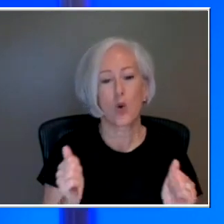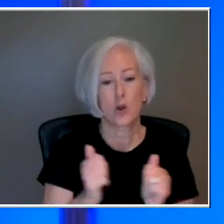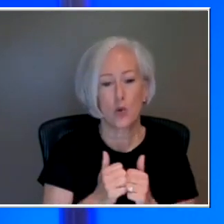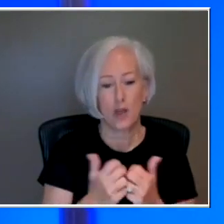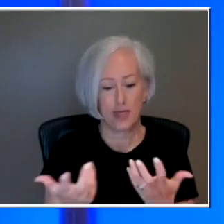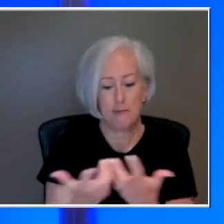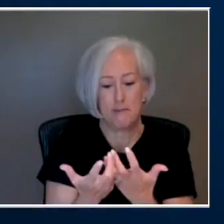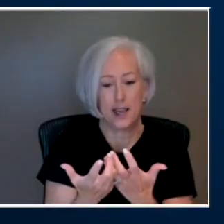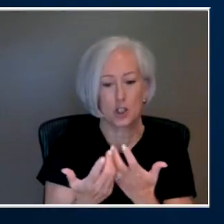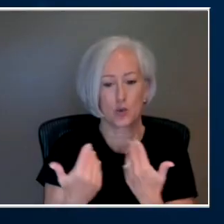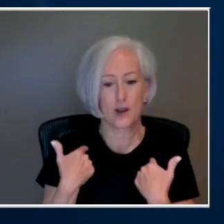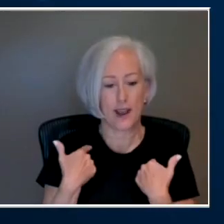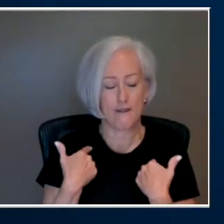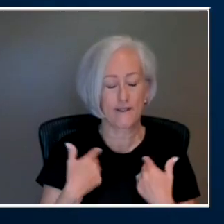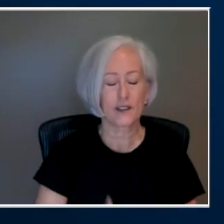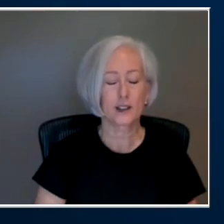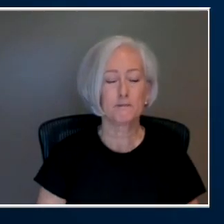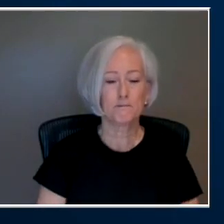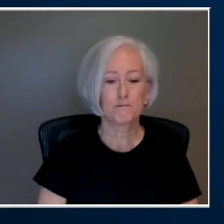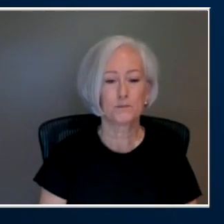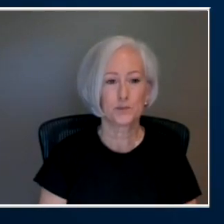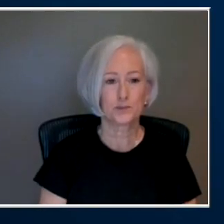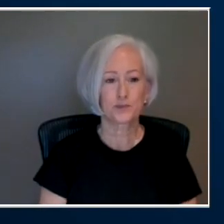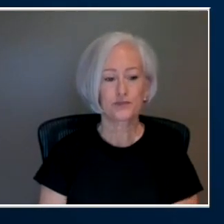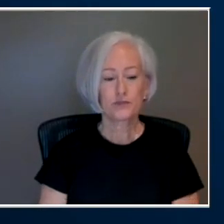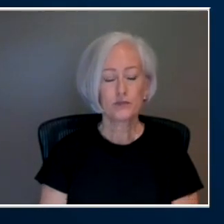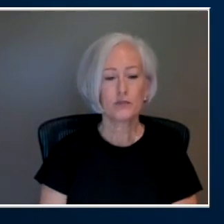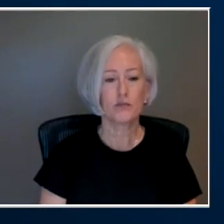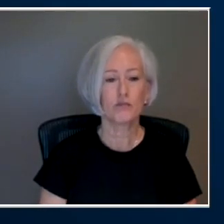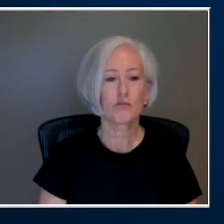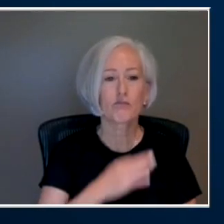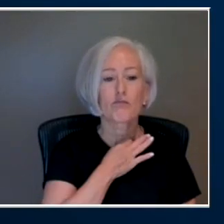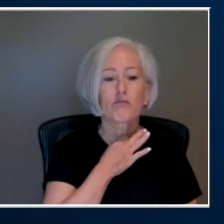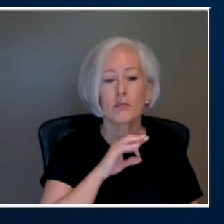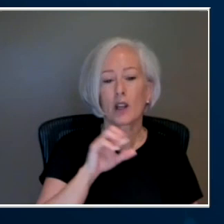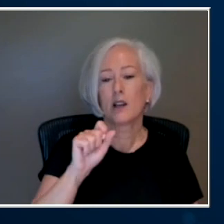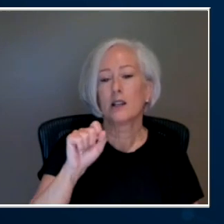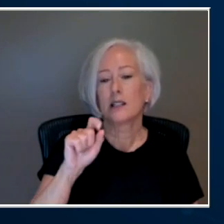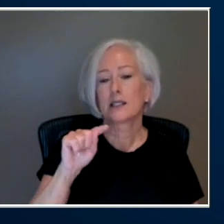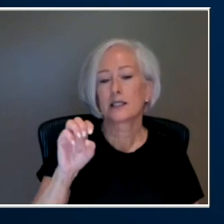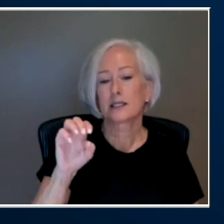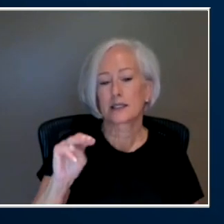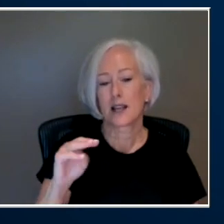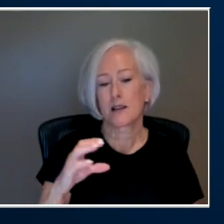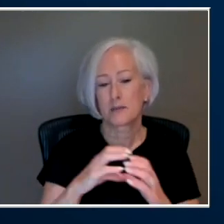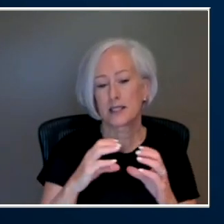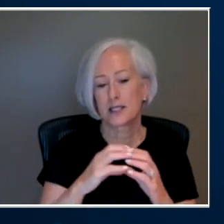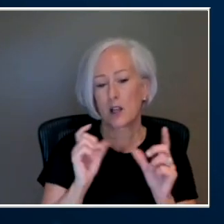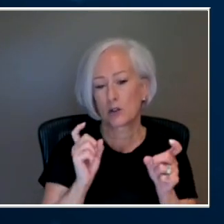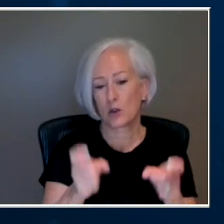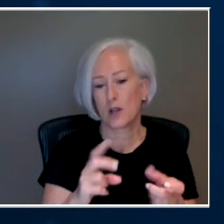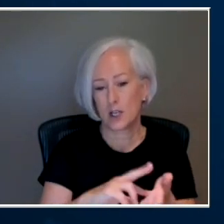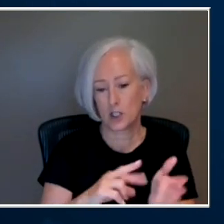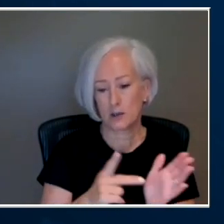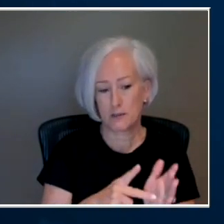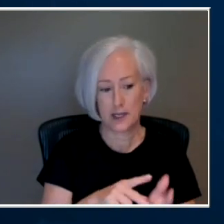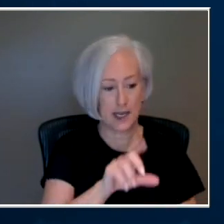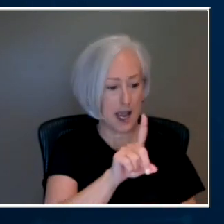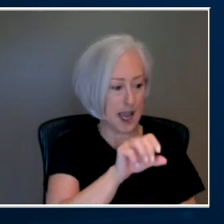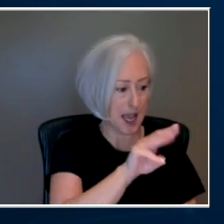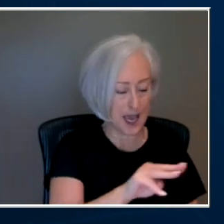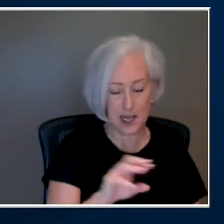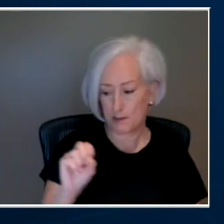have. Just curious, does a stem cell donation mean that Sue and Adam are now sharing